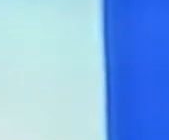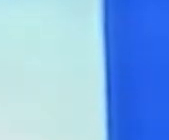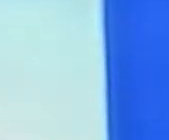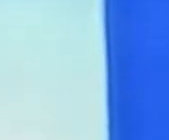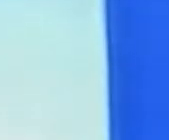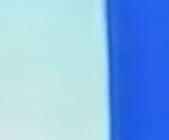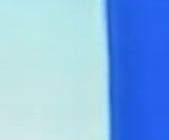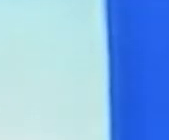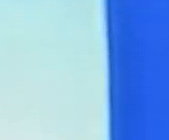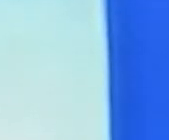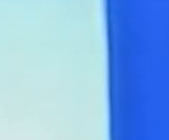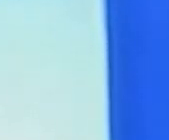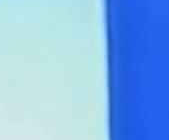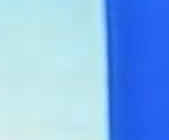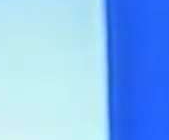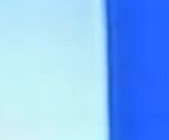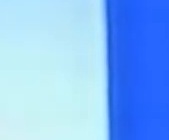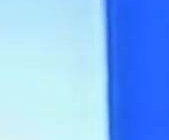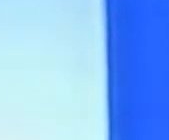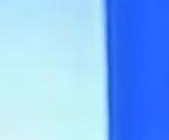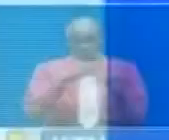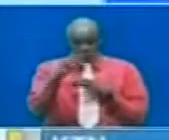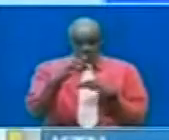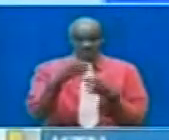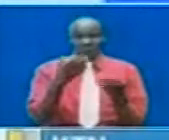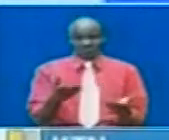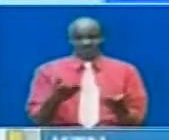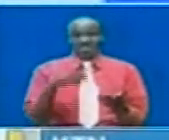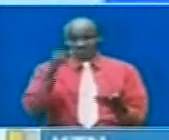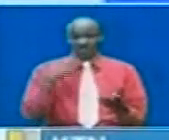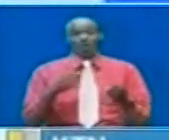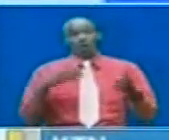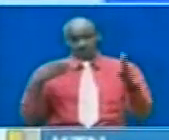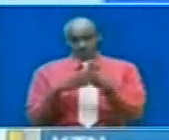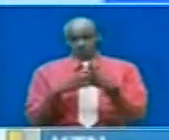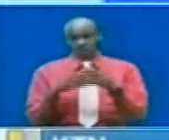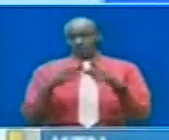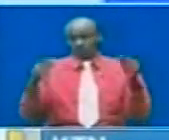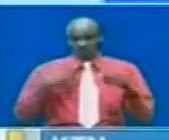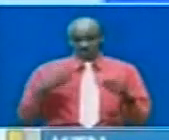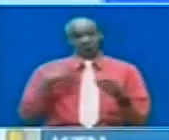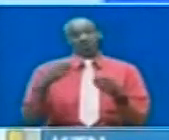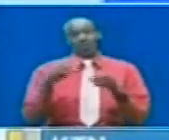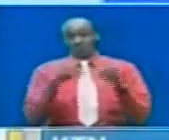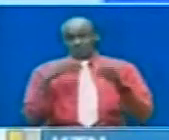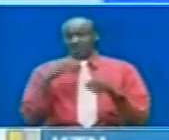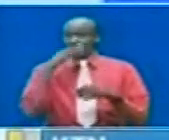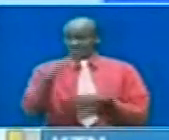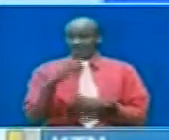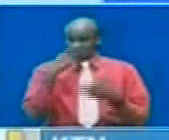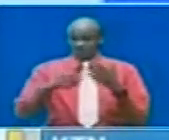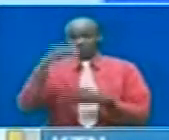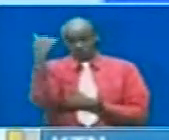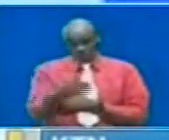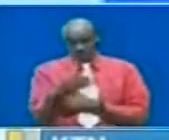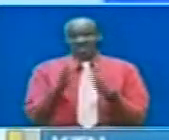Now, a section of members of the Coalition for Reforms and Democracy Code have opposed the move by the Speaker of the National Assembly to suspend